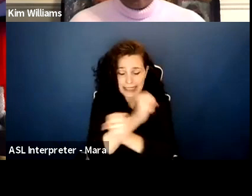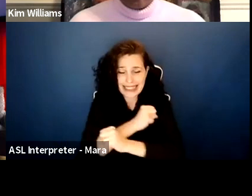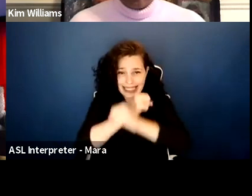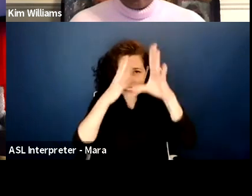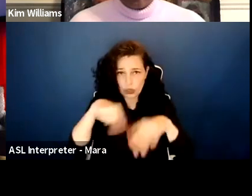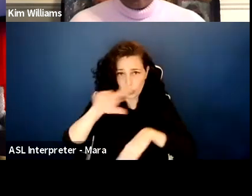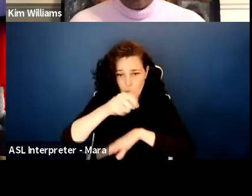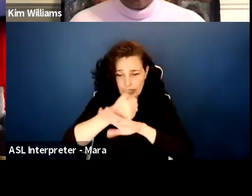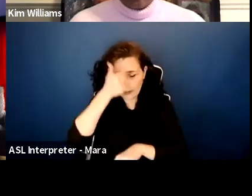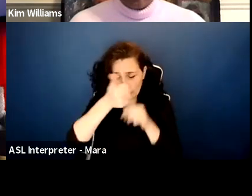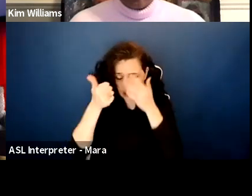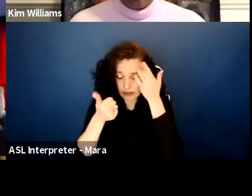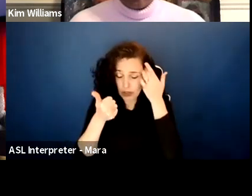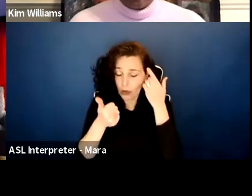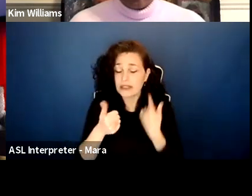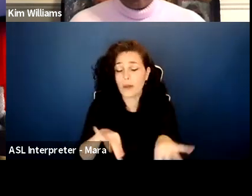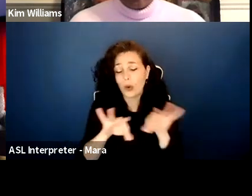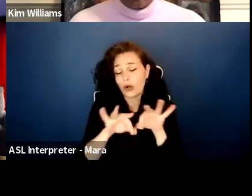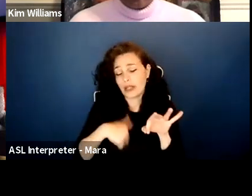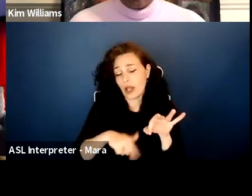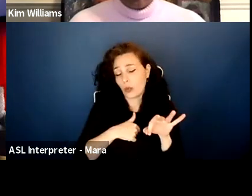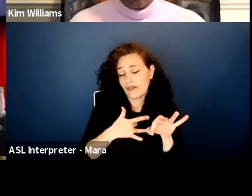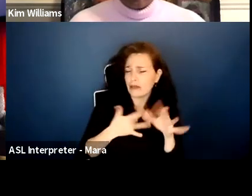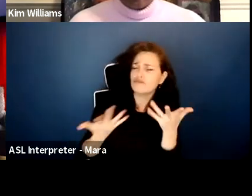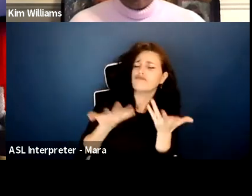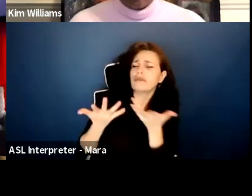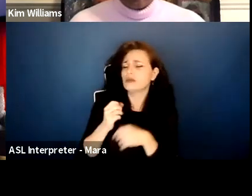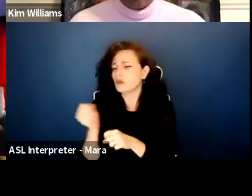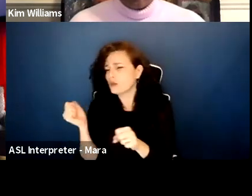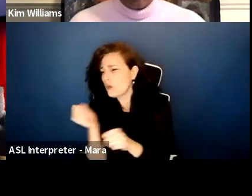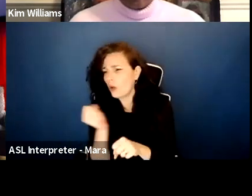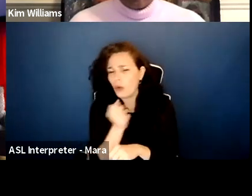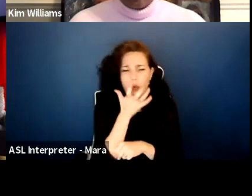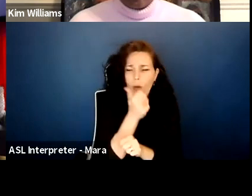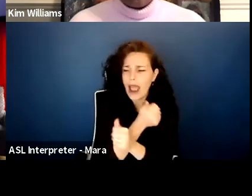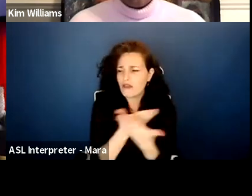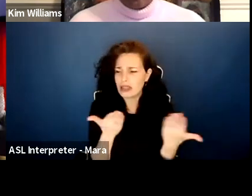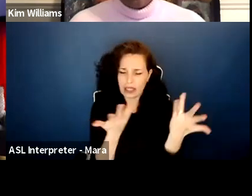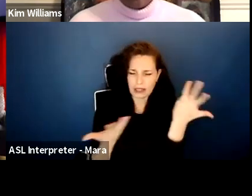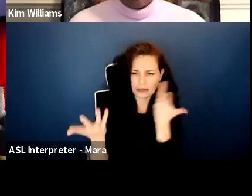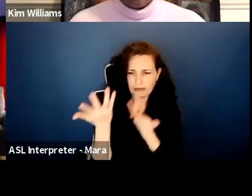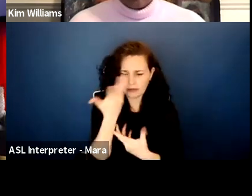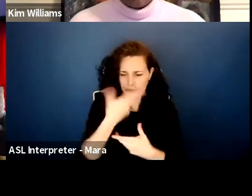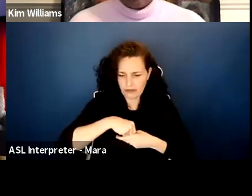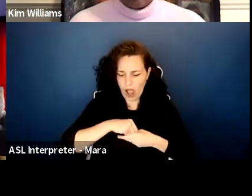need to feel that world to you. Is it cold? Is it warm? All the elements of acting in a